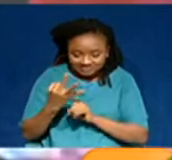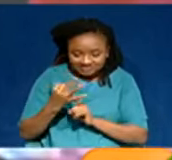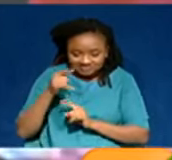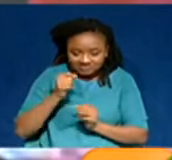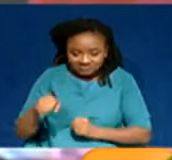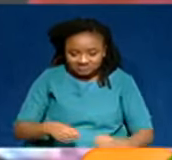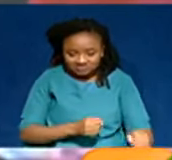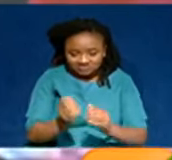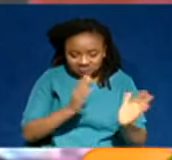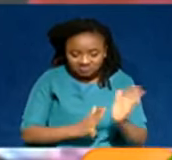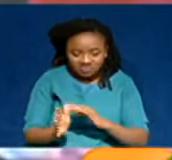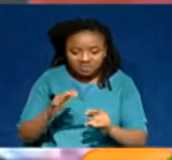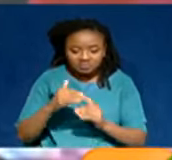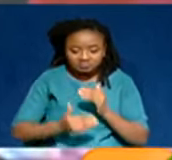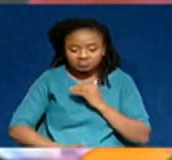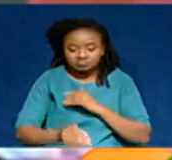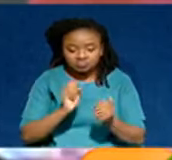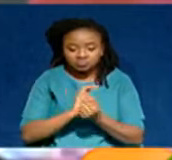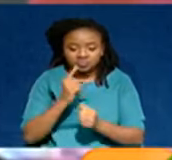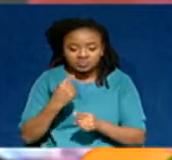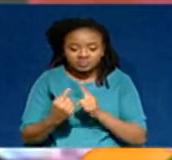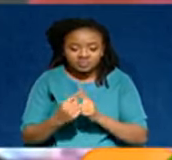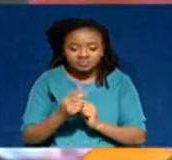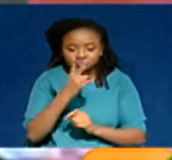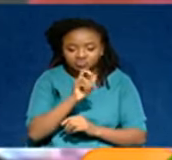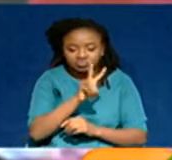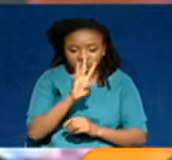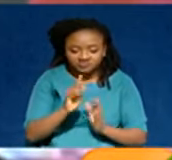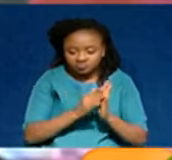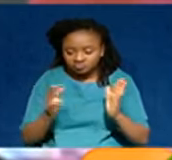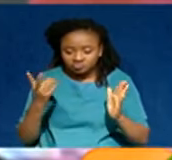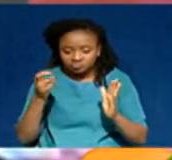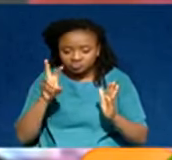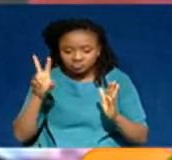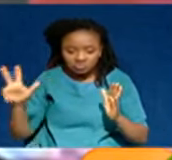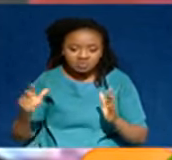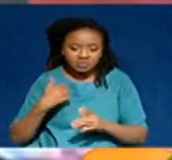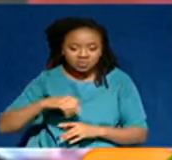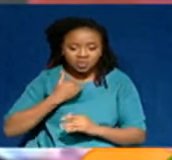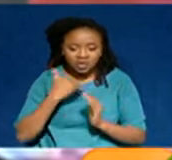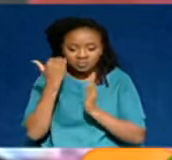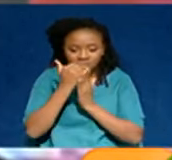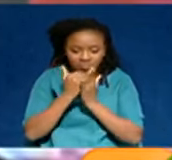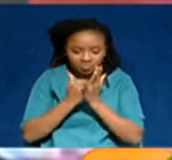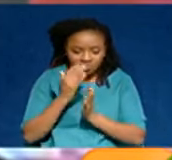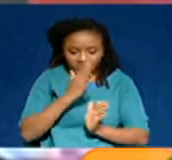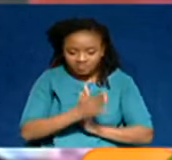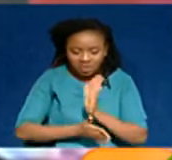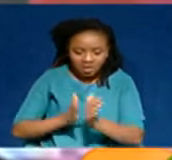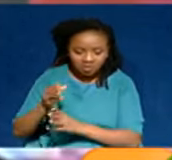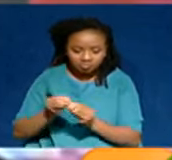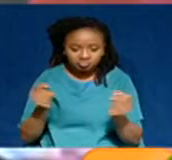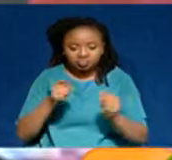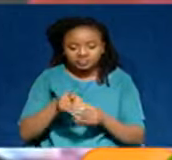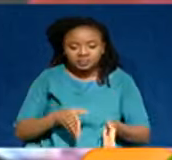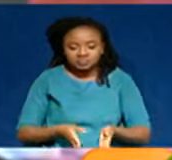from 2024 to 2028. Yeah. In this strategic plan, we have measures that we want to deal with to reduce the road carnage. What are those? And